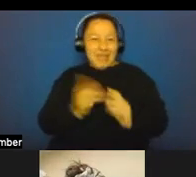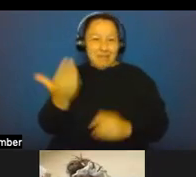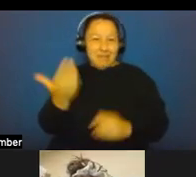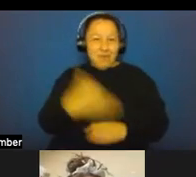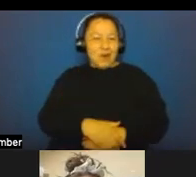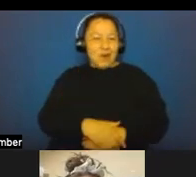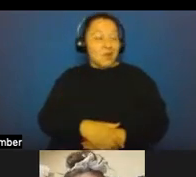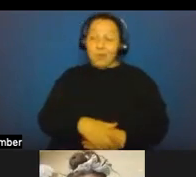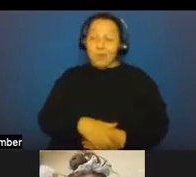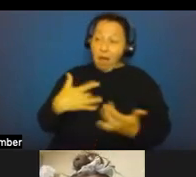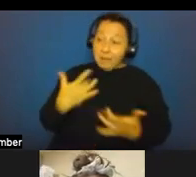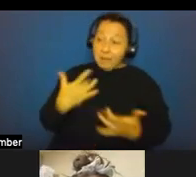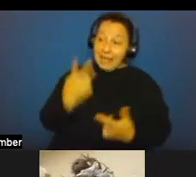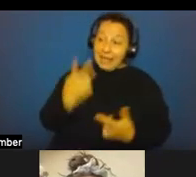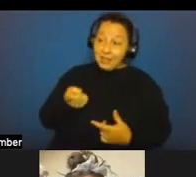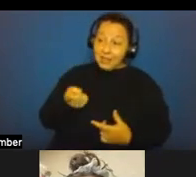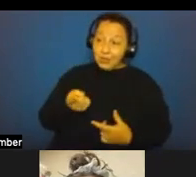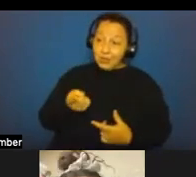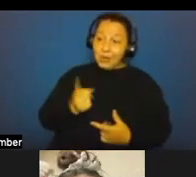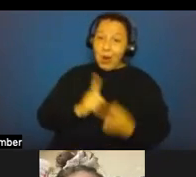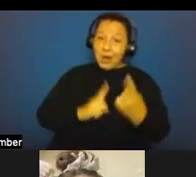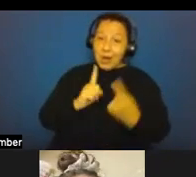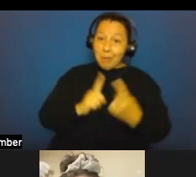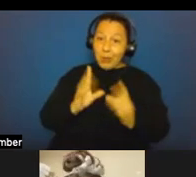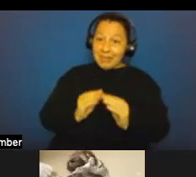of our in-person meetings.